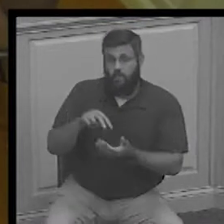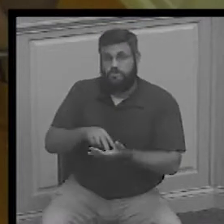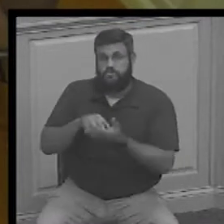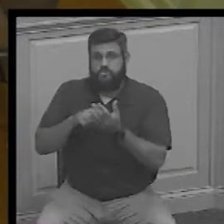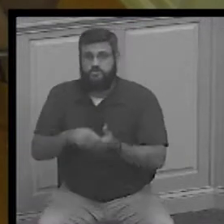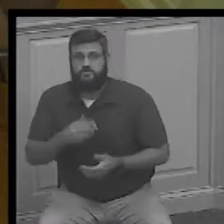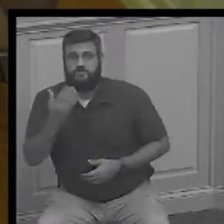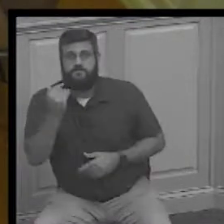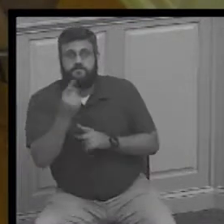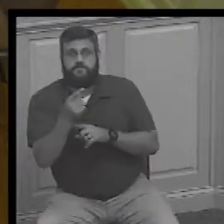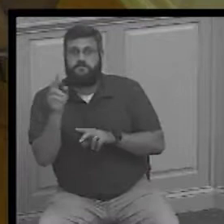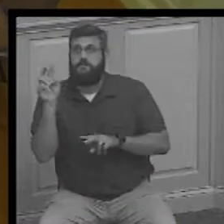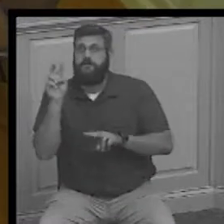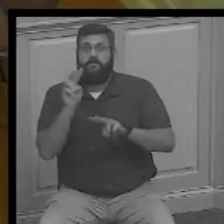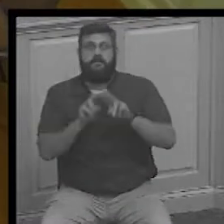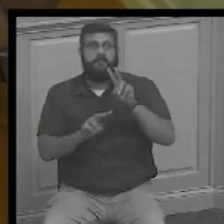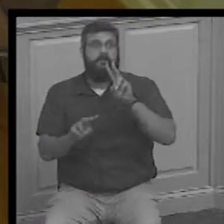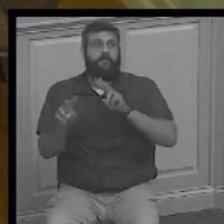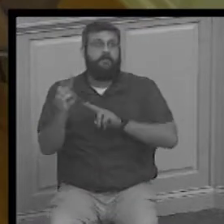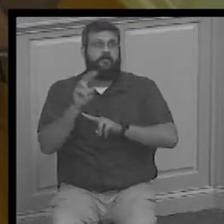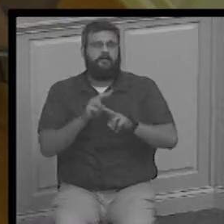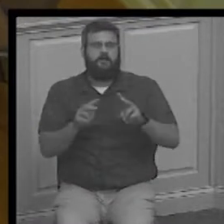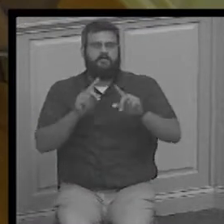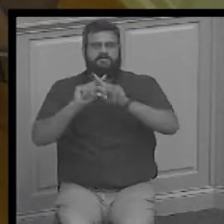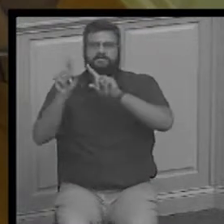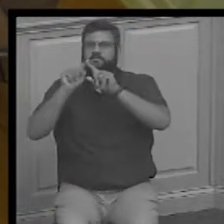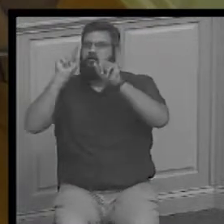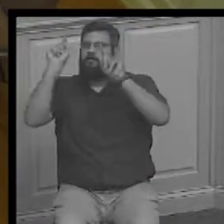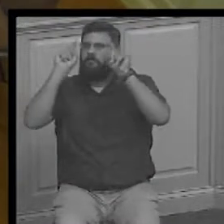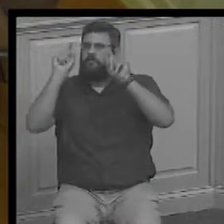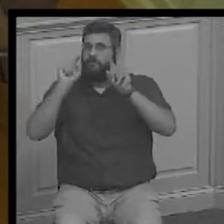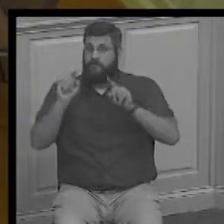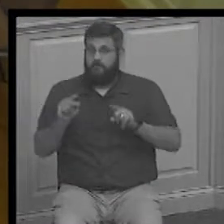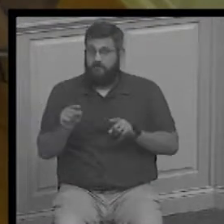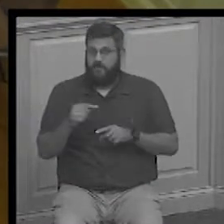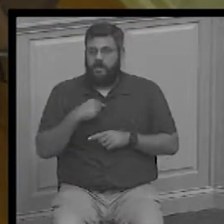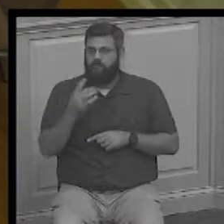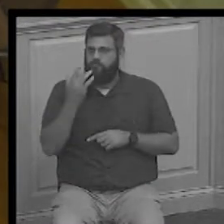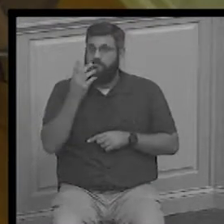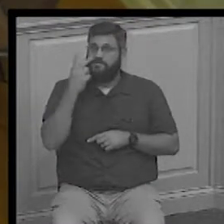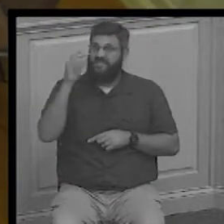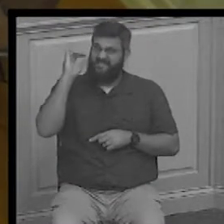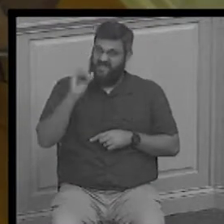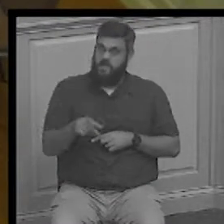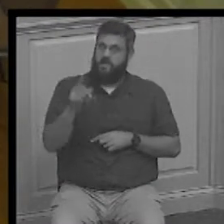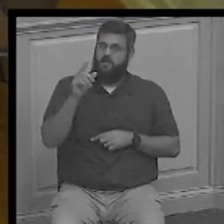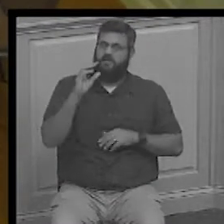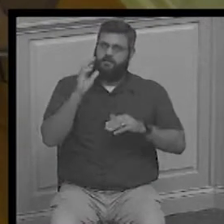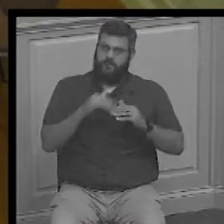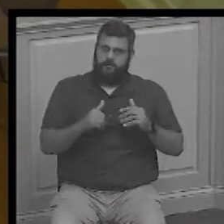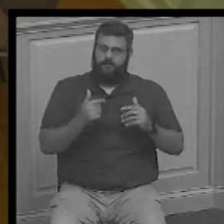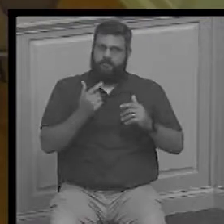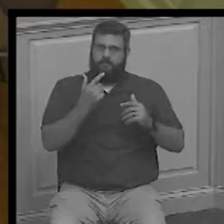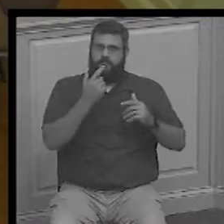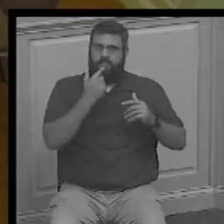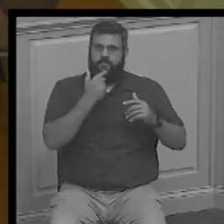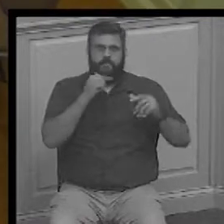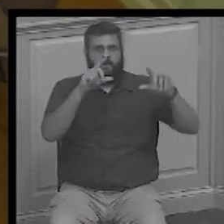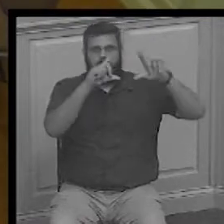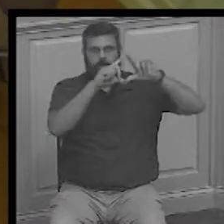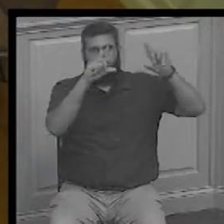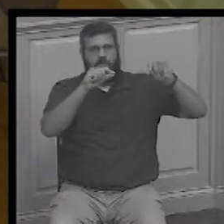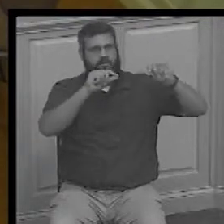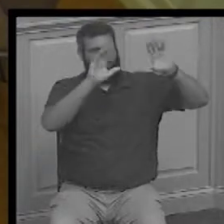15 minutes looking at it because there were so many different things in it. And I'd rather see that than a big ugly